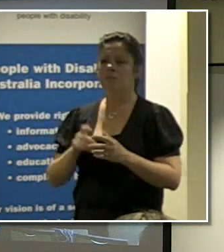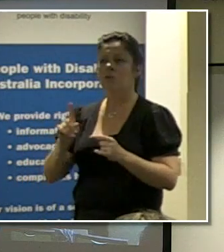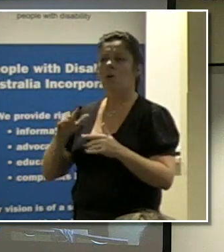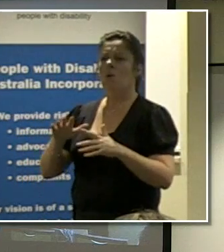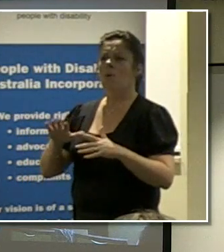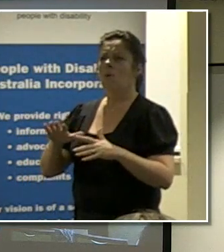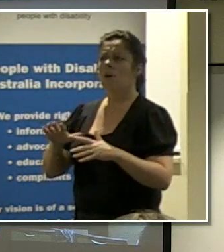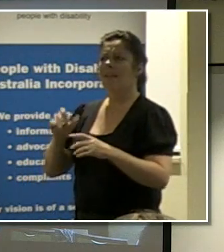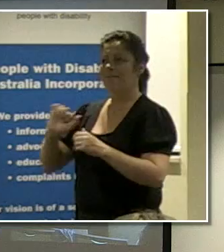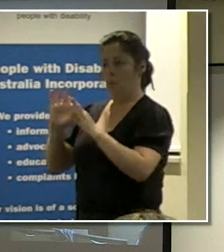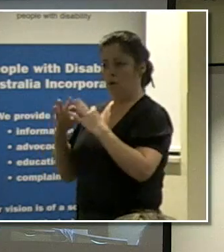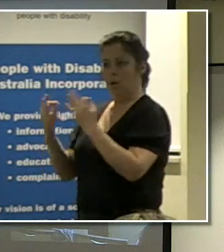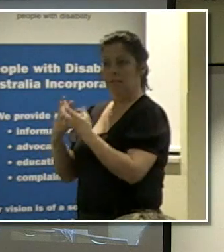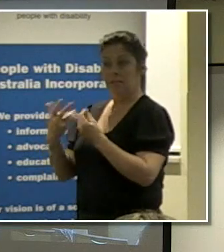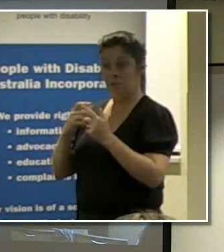providers